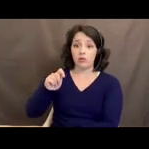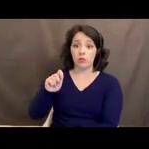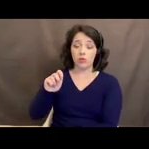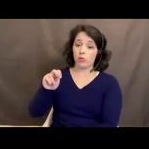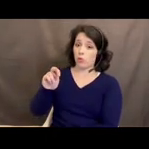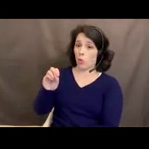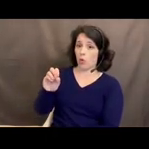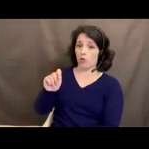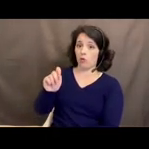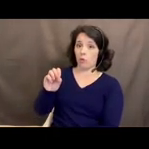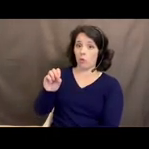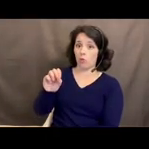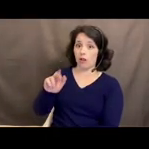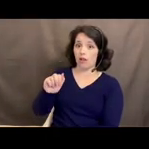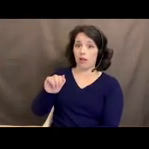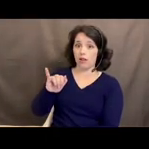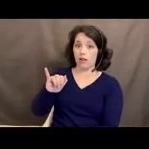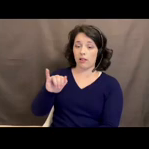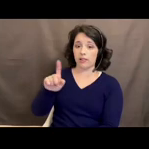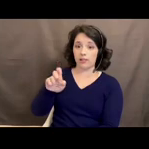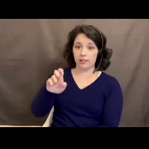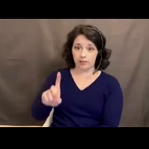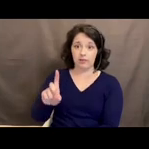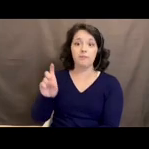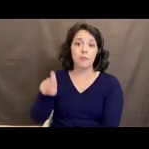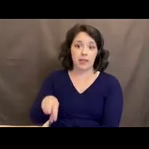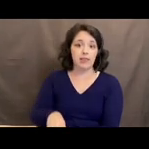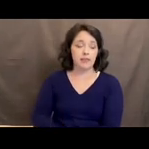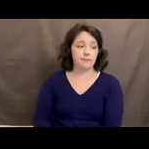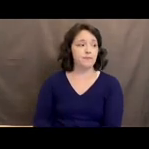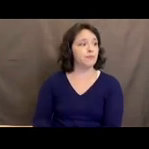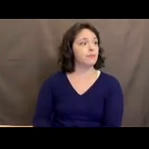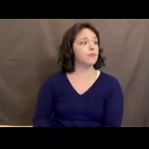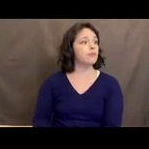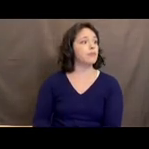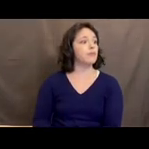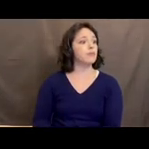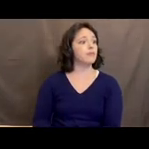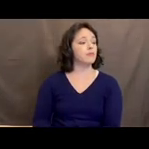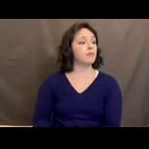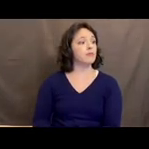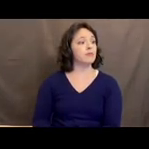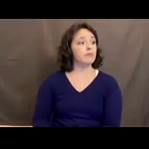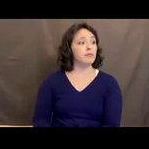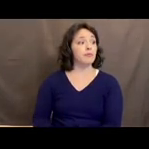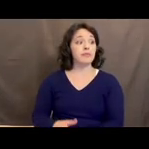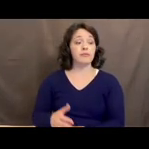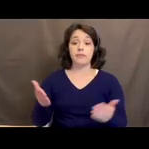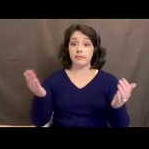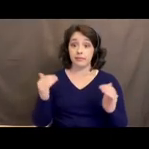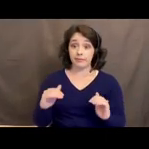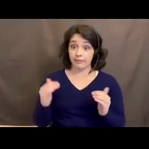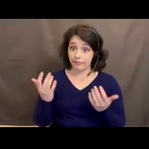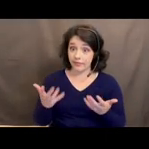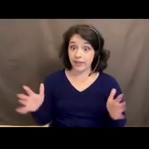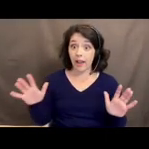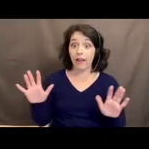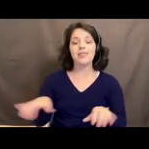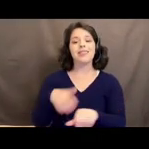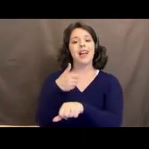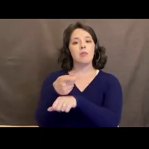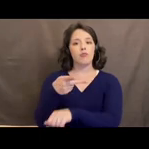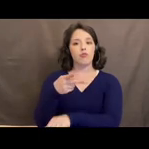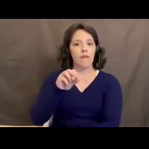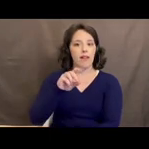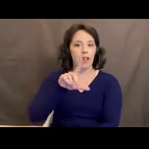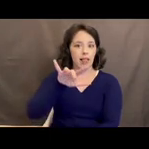So it's really the control person here, right? So we're looking for them to provide their profile. What is their job title, their date of